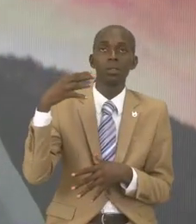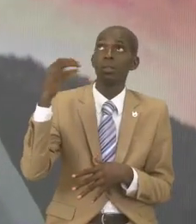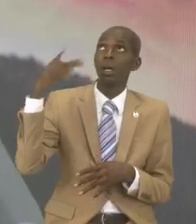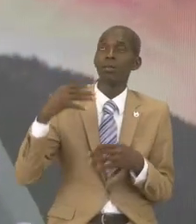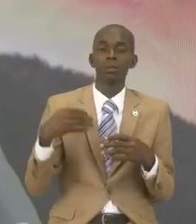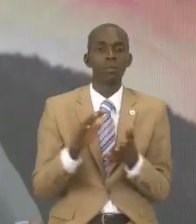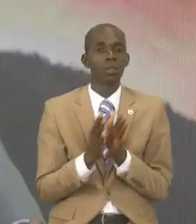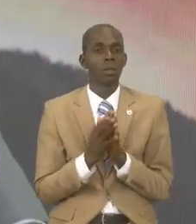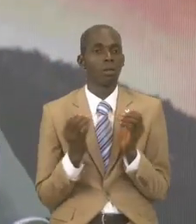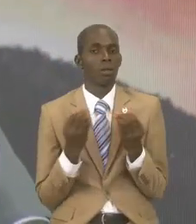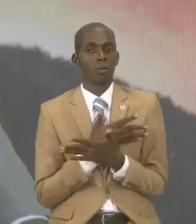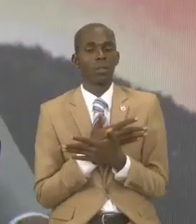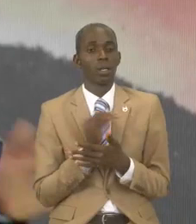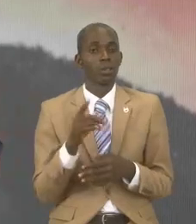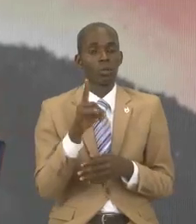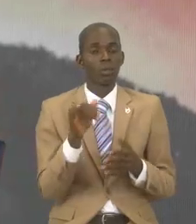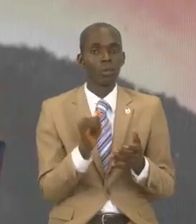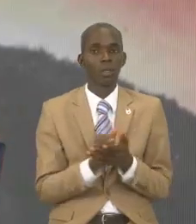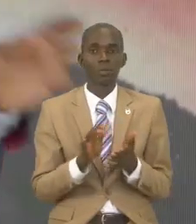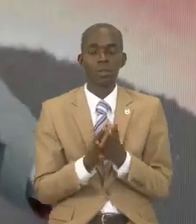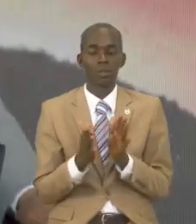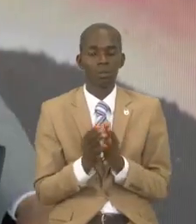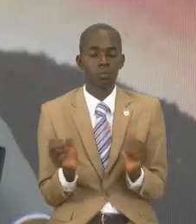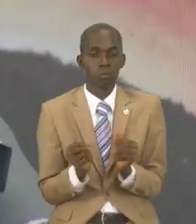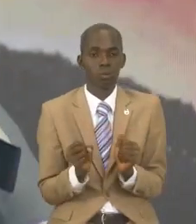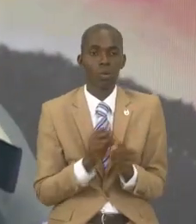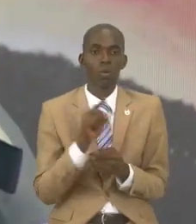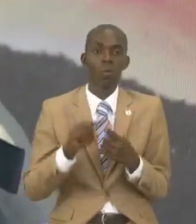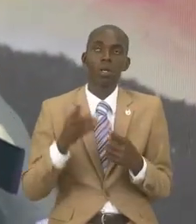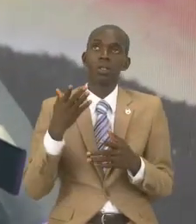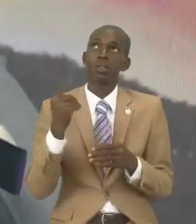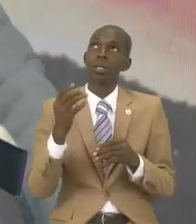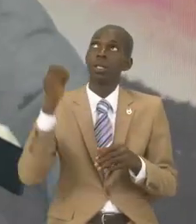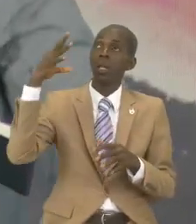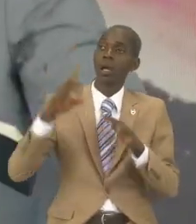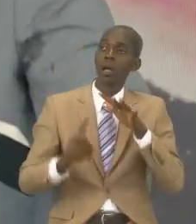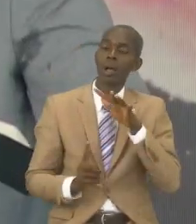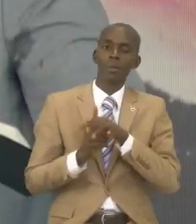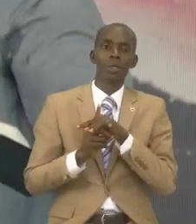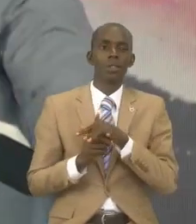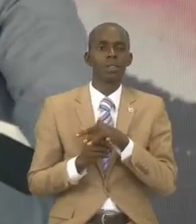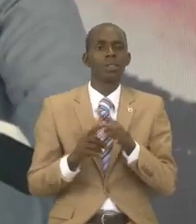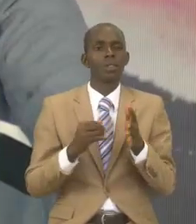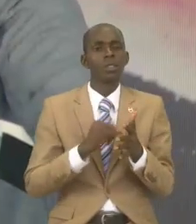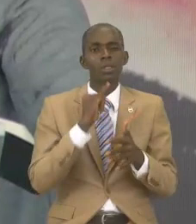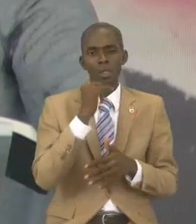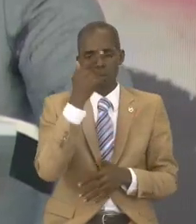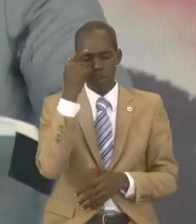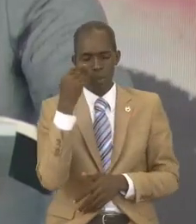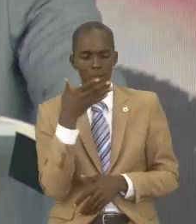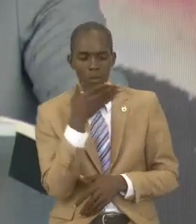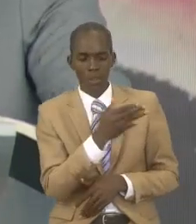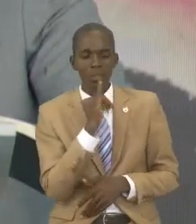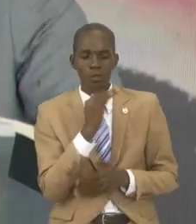anyone who trembles when the light comes on, is because there is something to